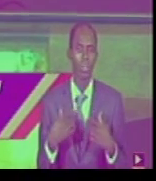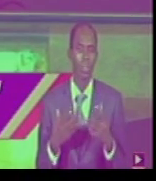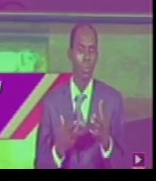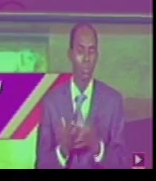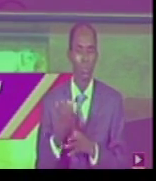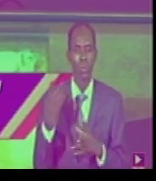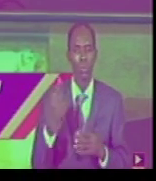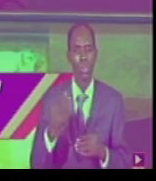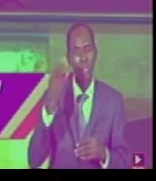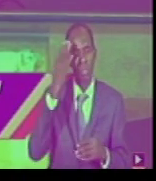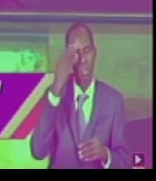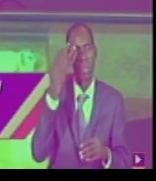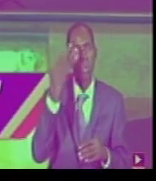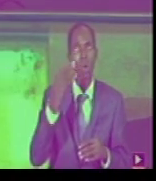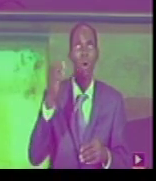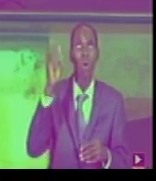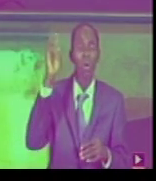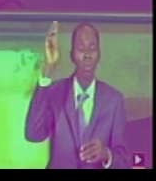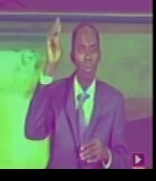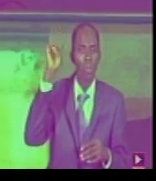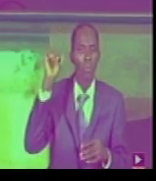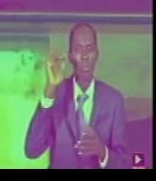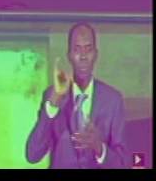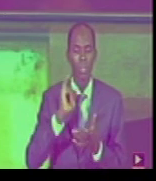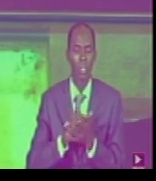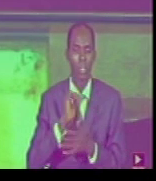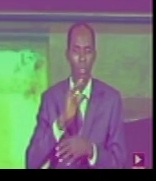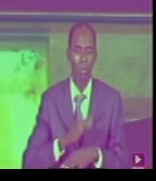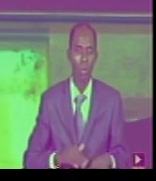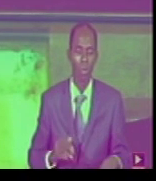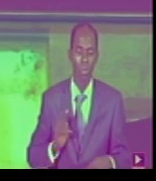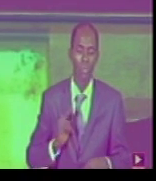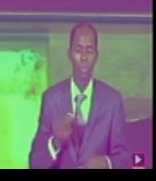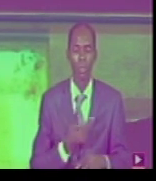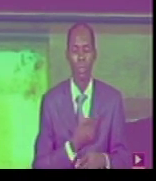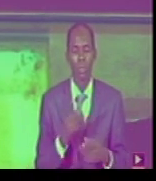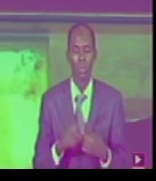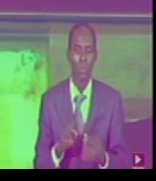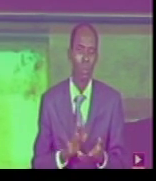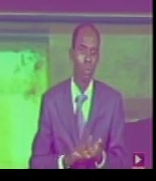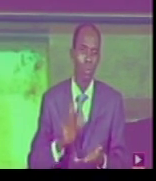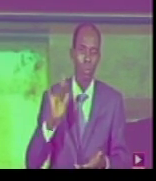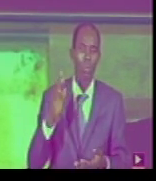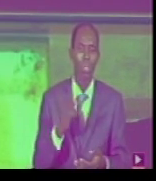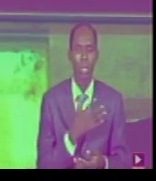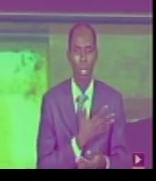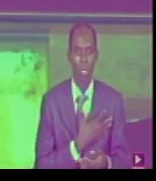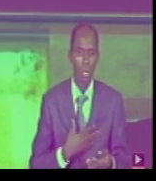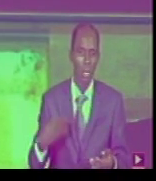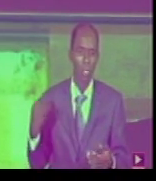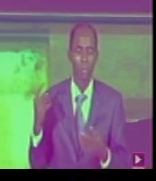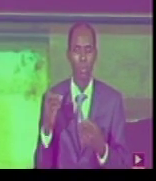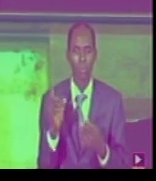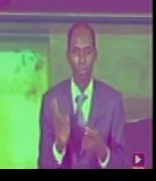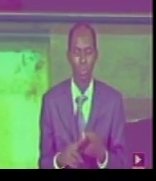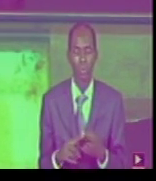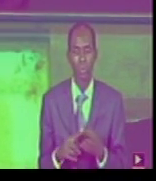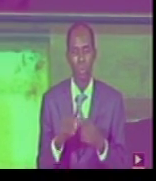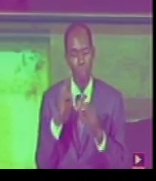knowledge of him that has called us to glory and virtue this